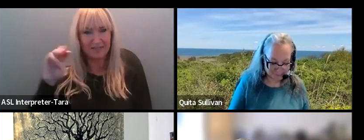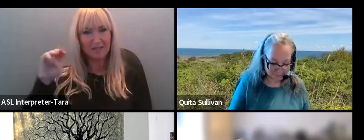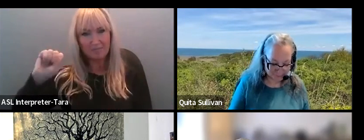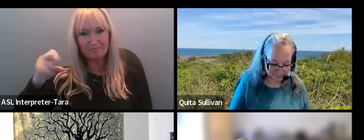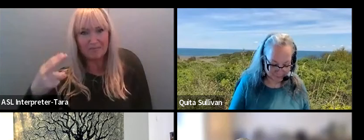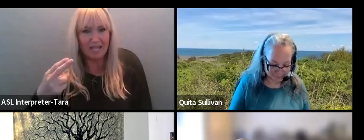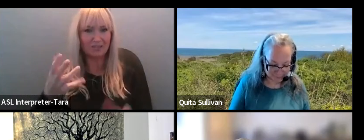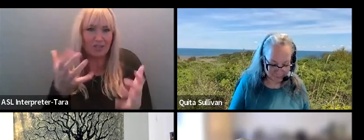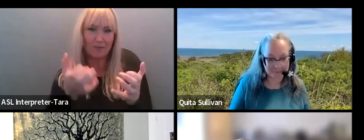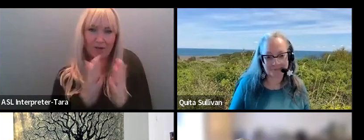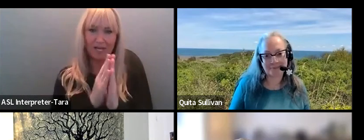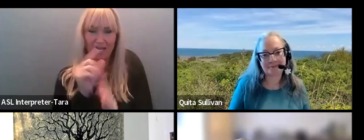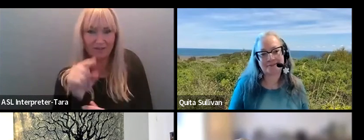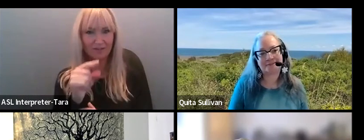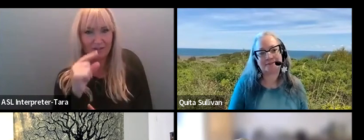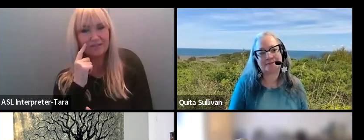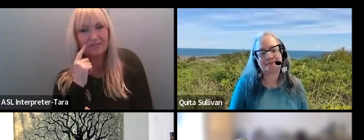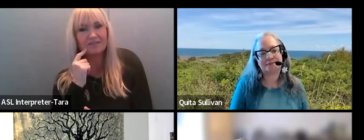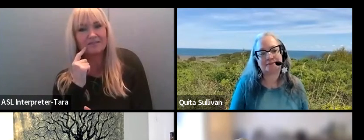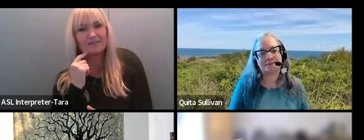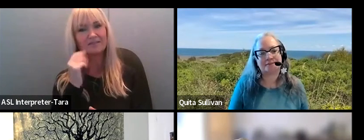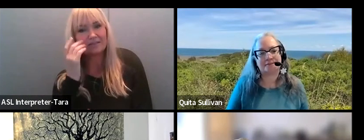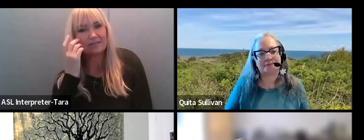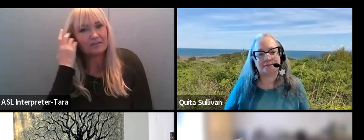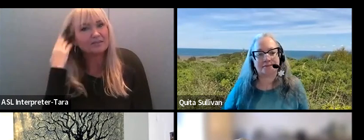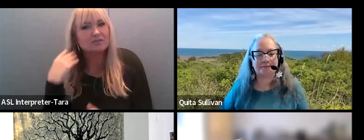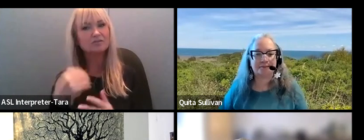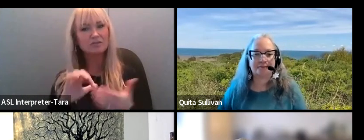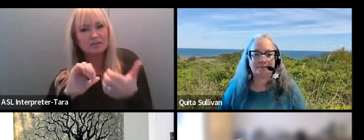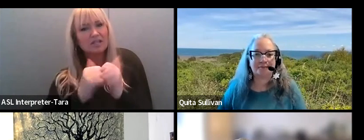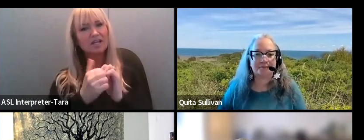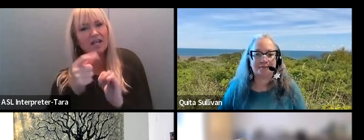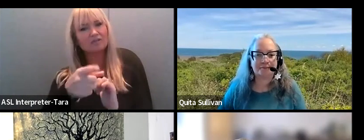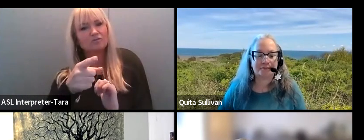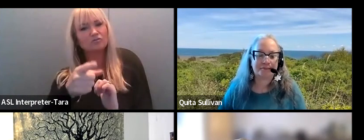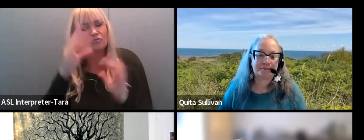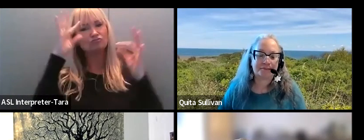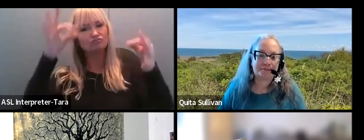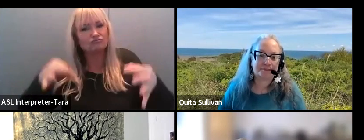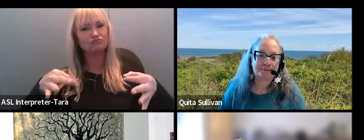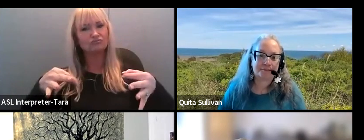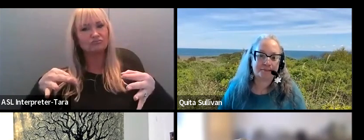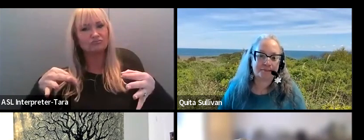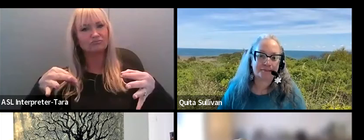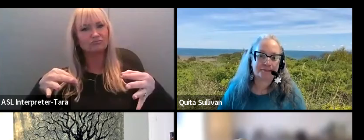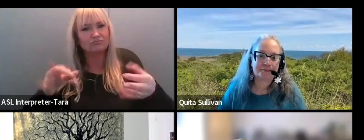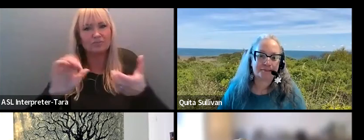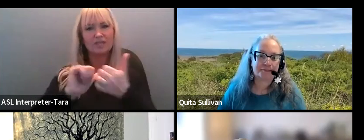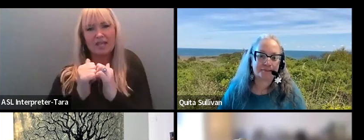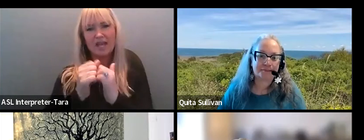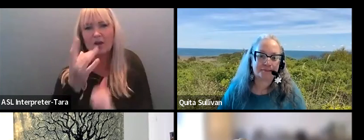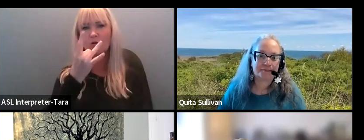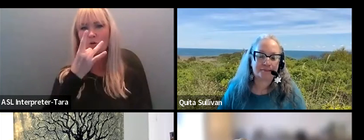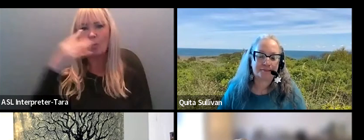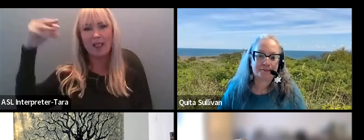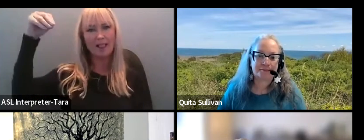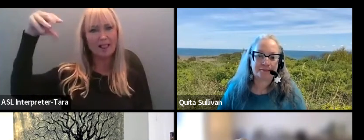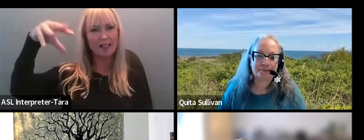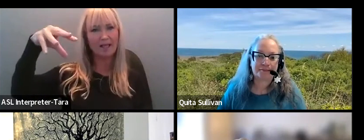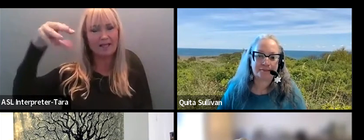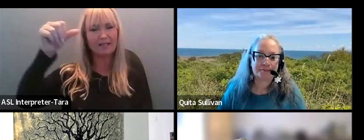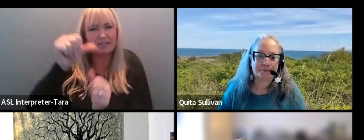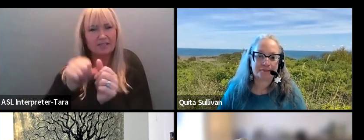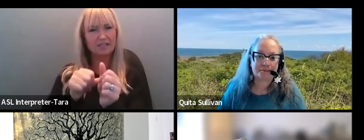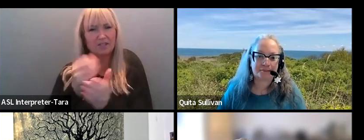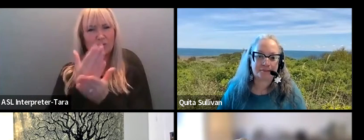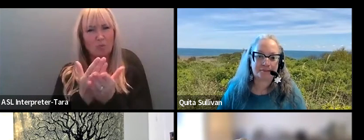thing. Mash, I wanted to ask you, you know, how did you determine how to light each segment? And how